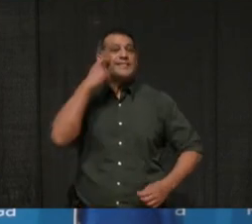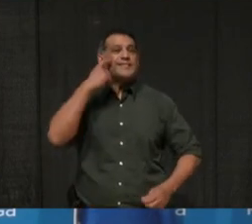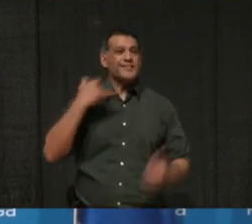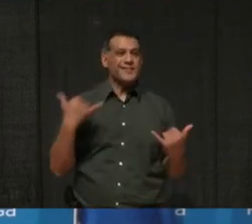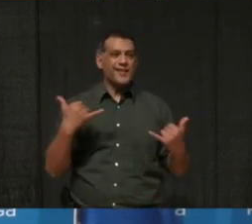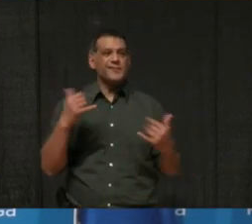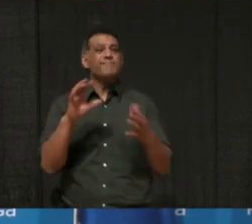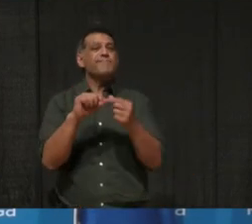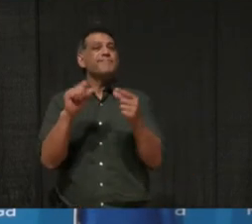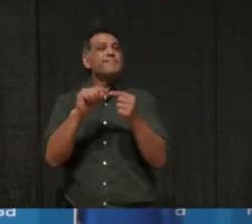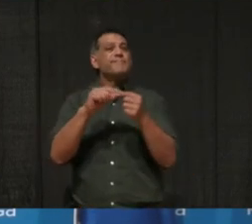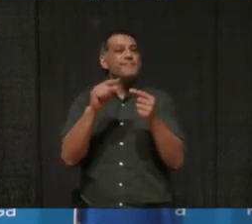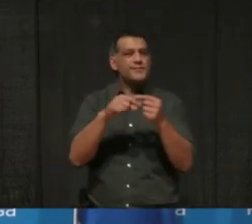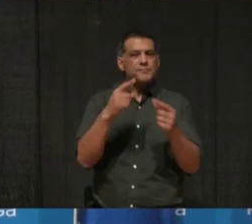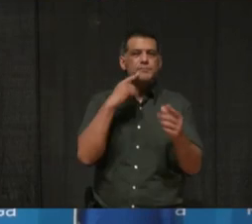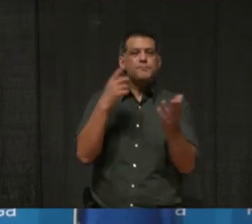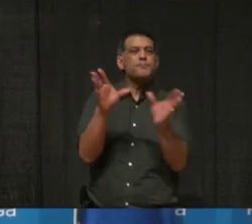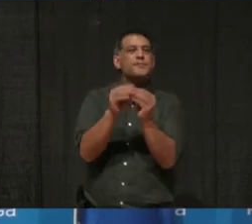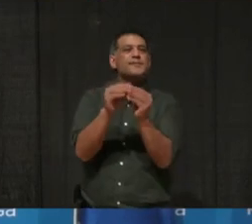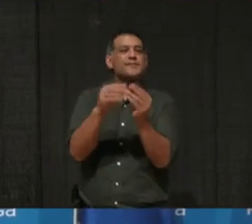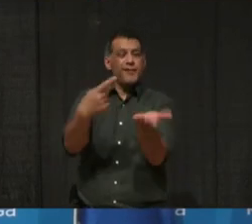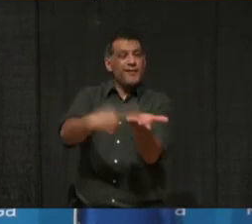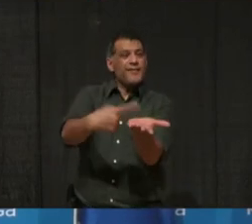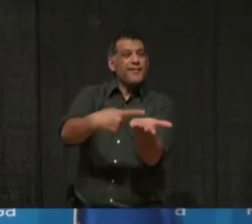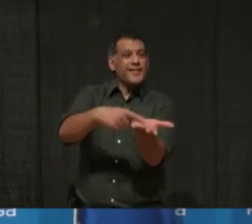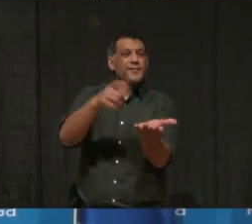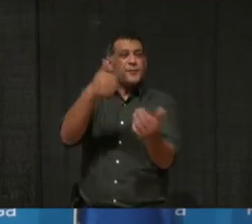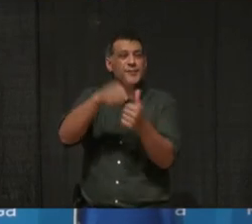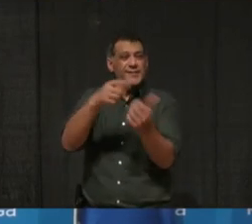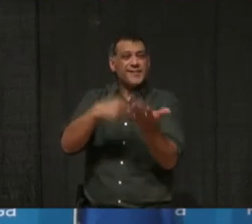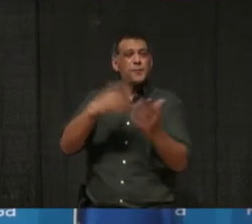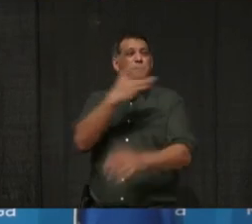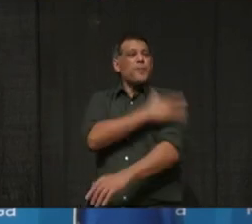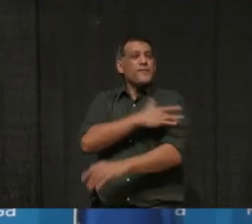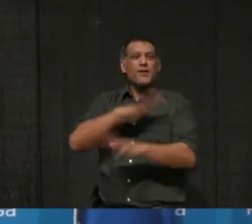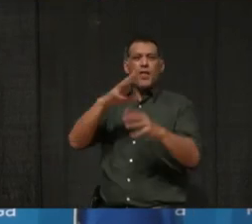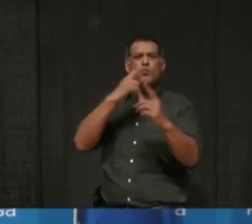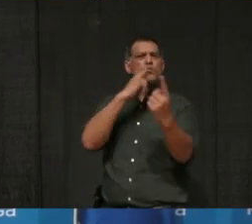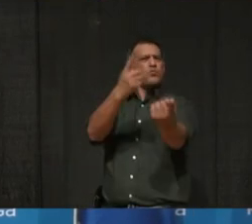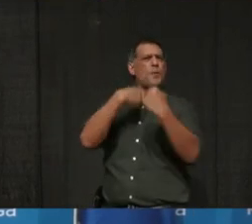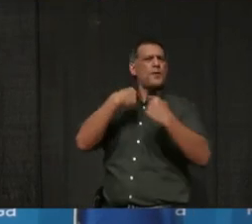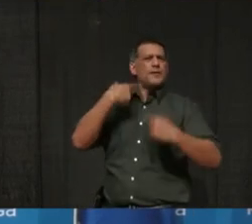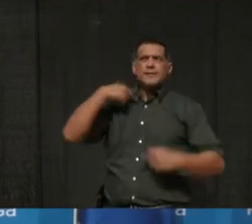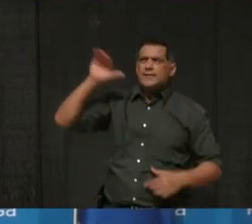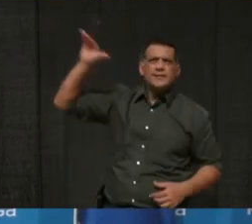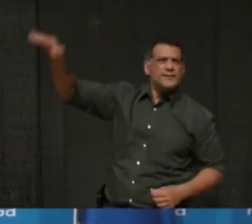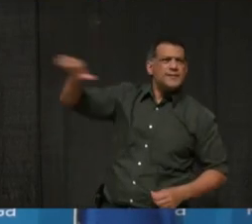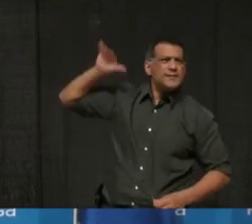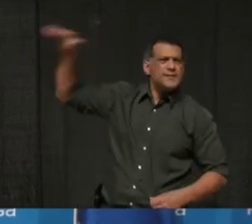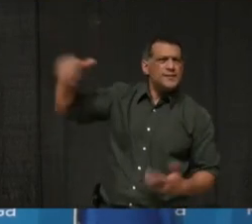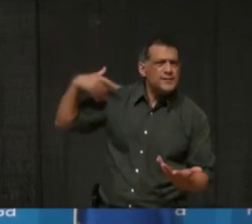the meeting it came up that the province has yet to respond to the city's inquiries about whether or not dog groomers and walkers